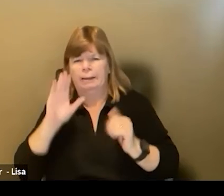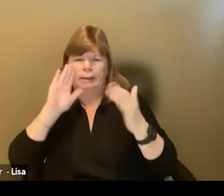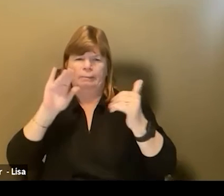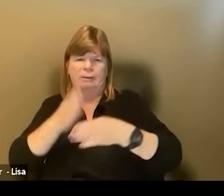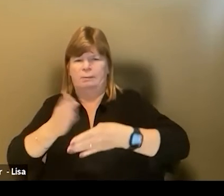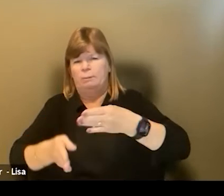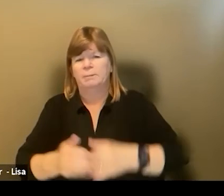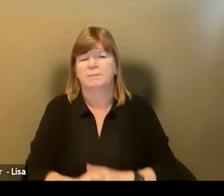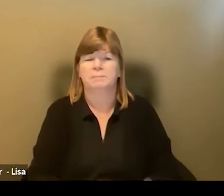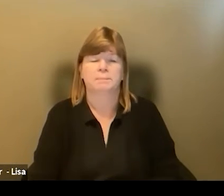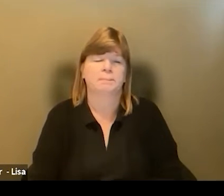through those services.